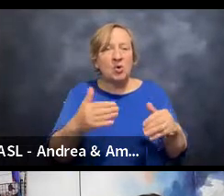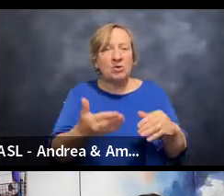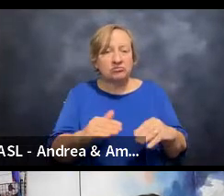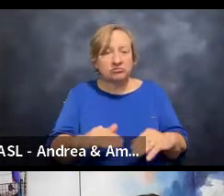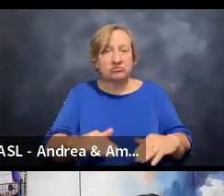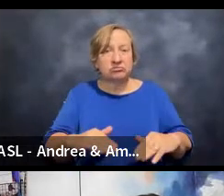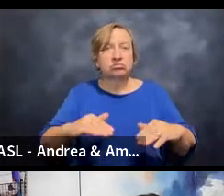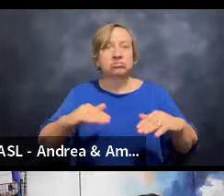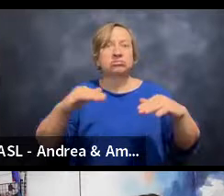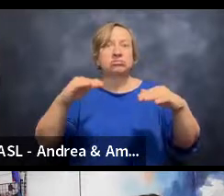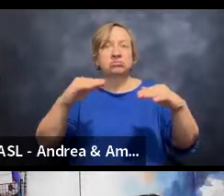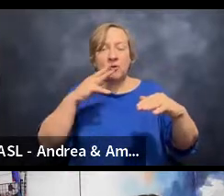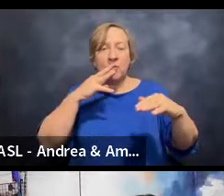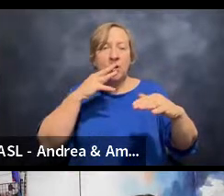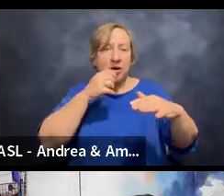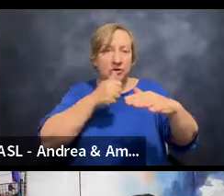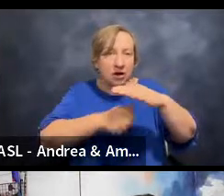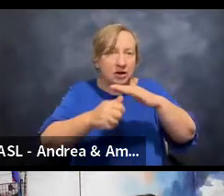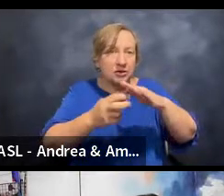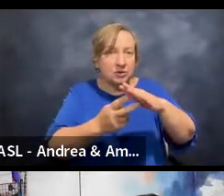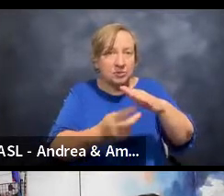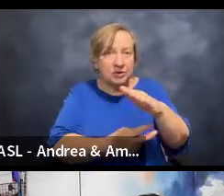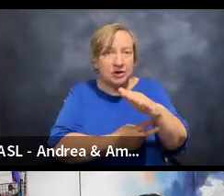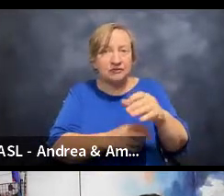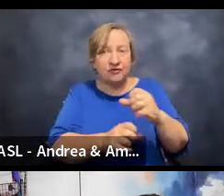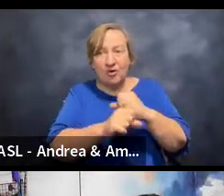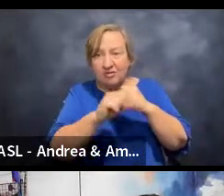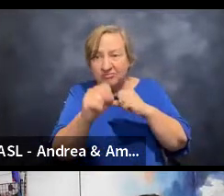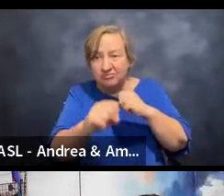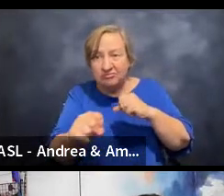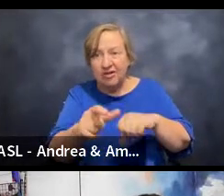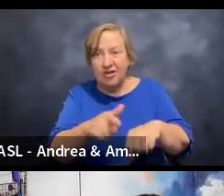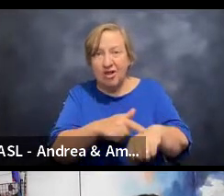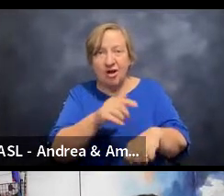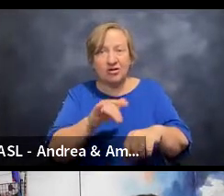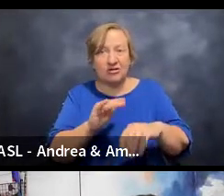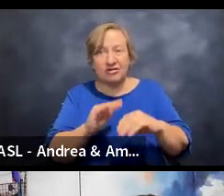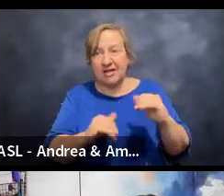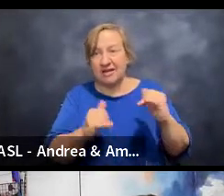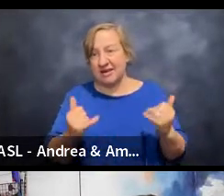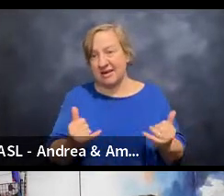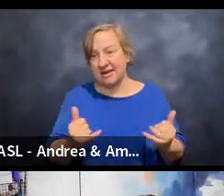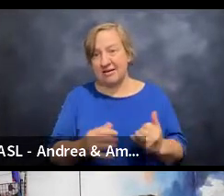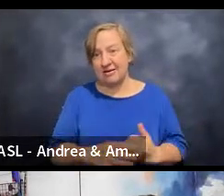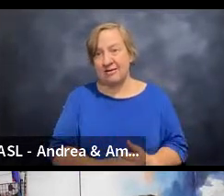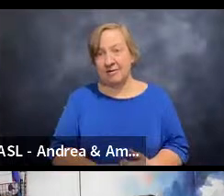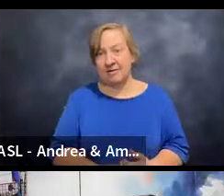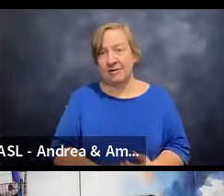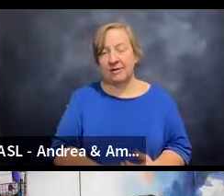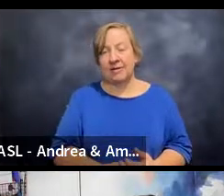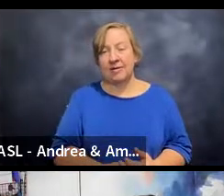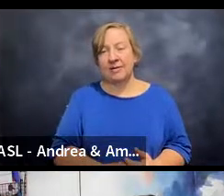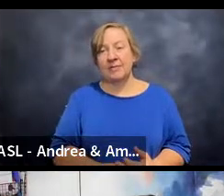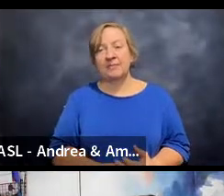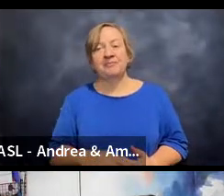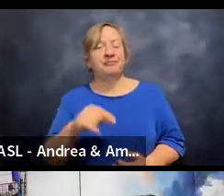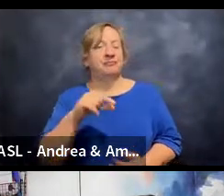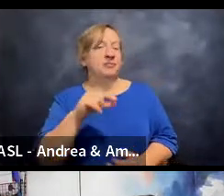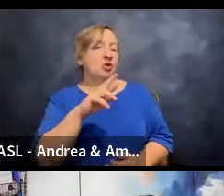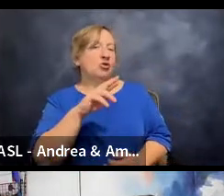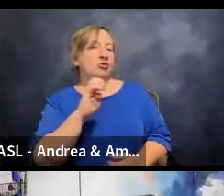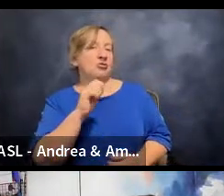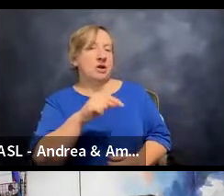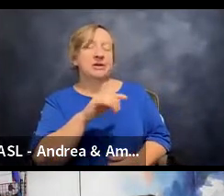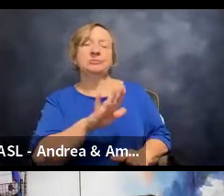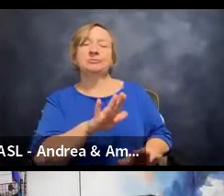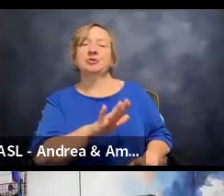water under the bridge for longer durations than we typically see now? So Dina, that's a great question.